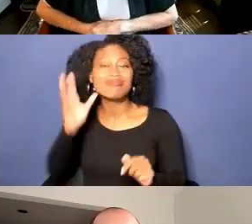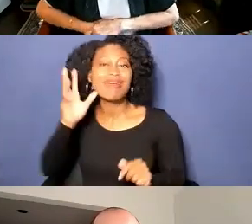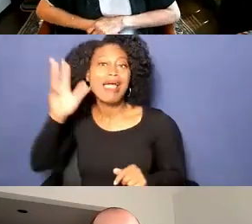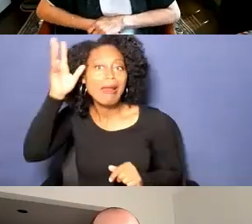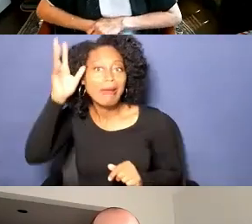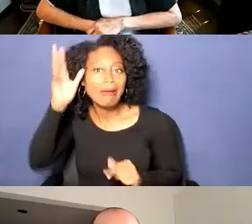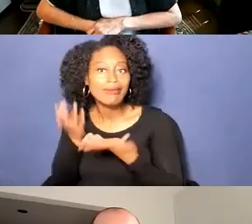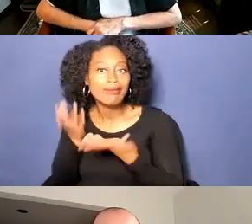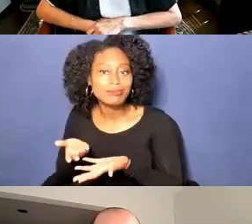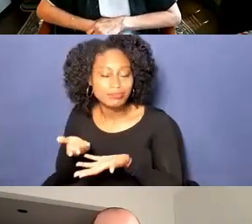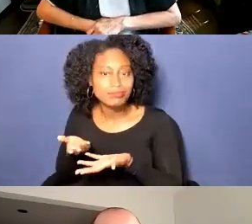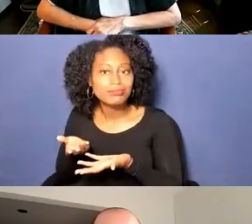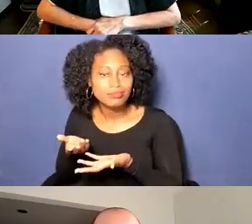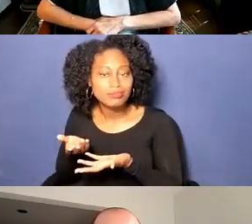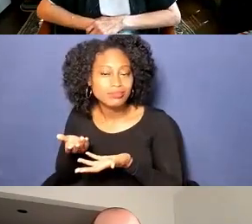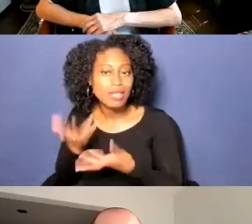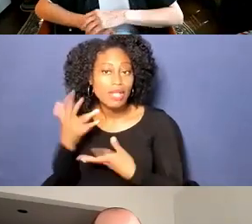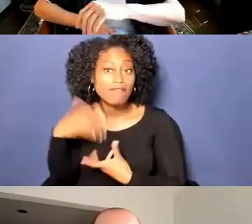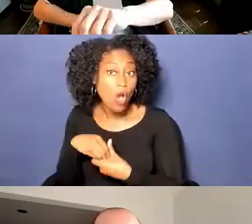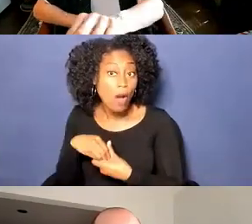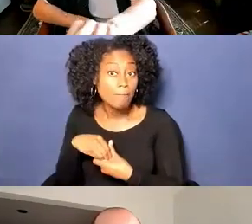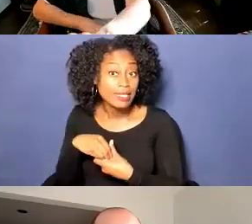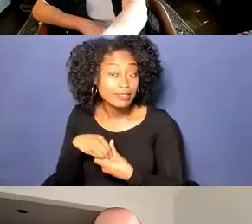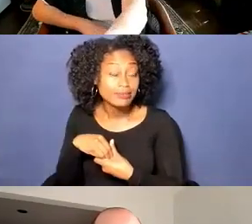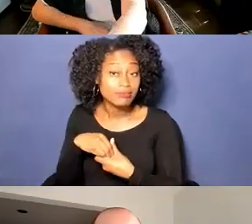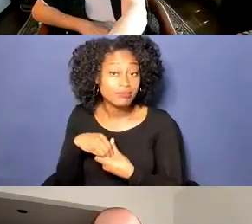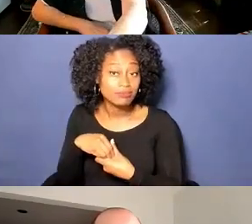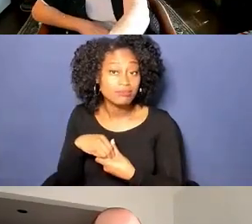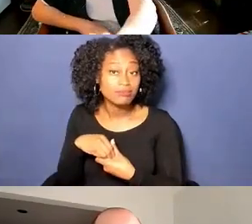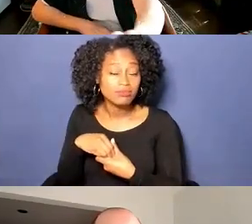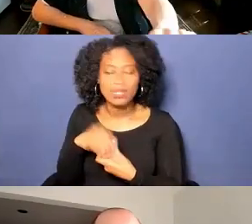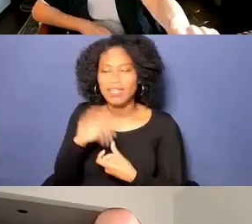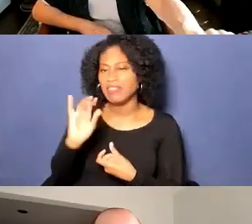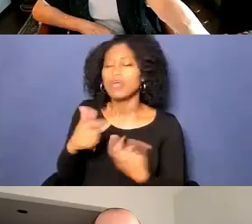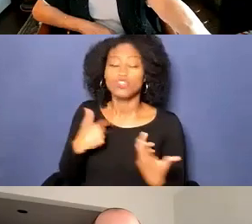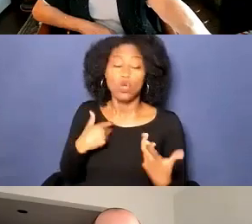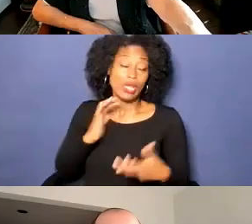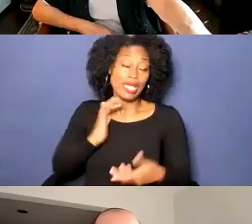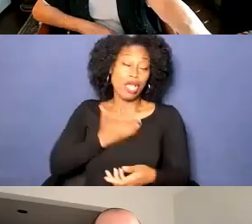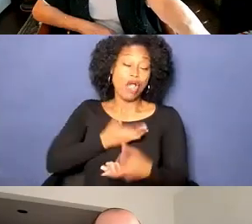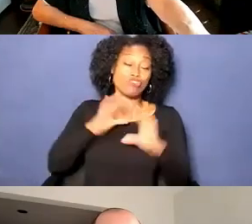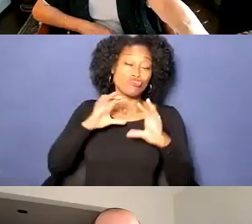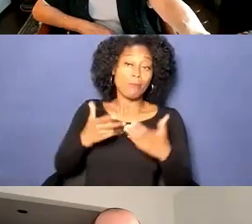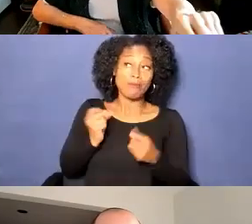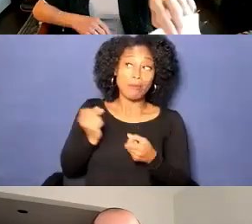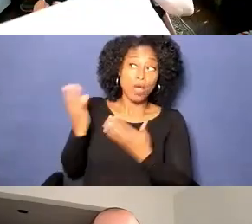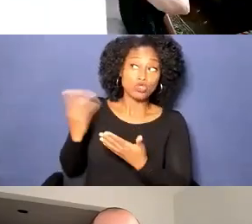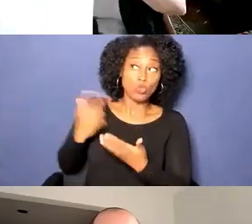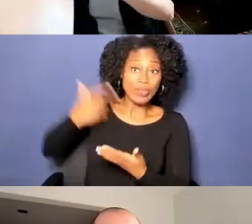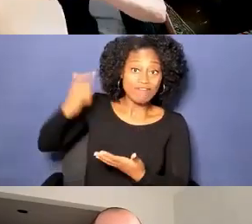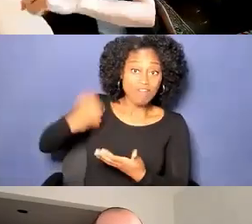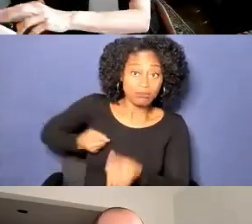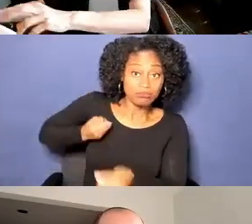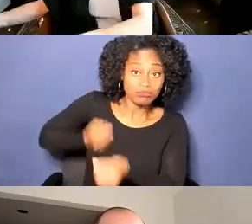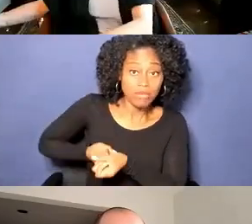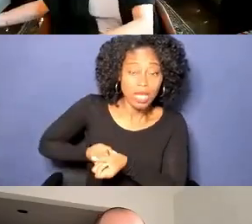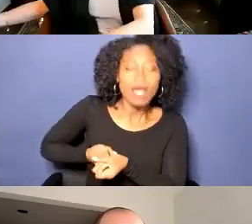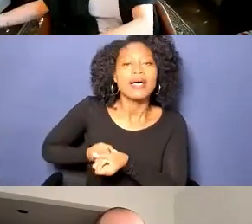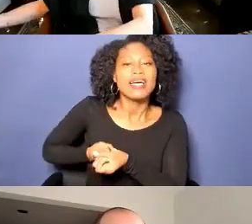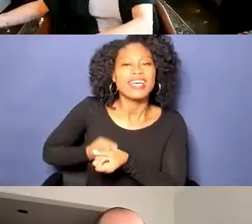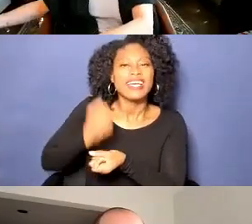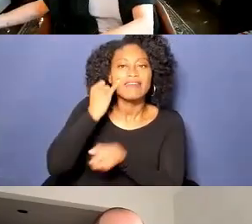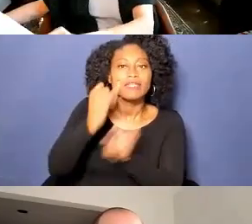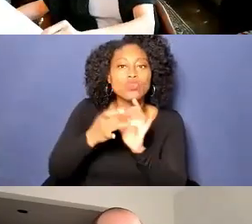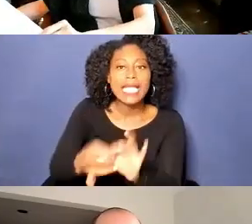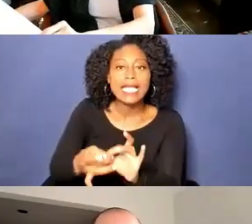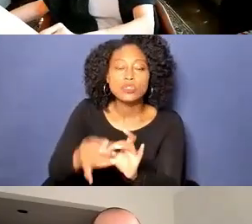group of proposals that we fund, especially when they're related to specific kinds of outcomes.